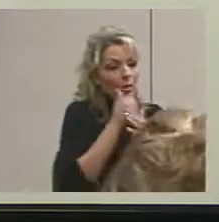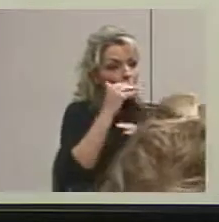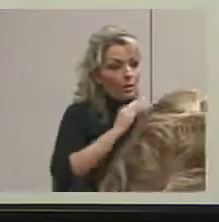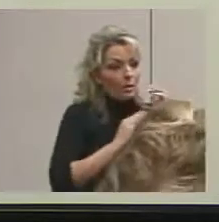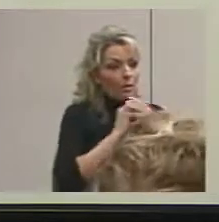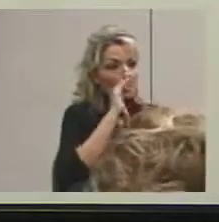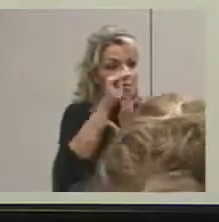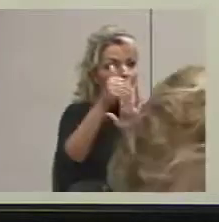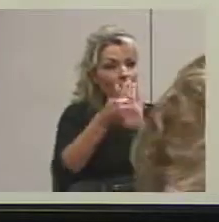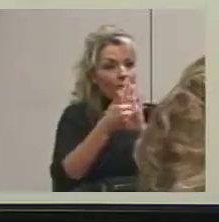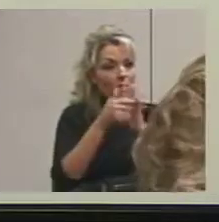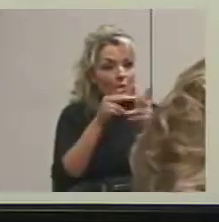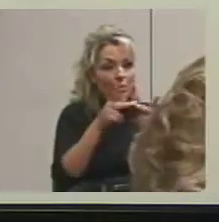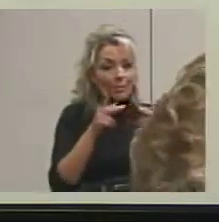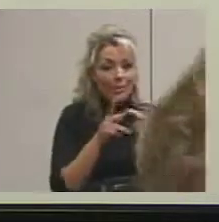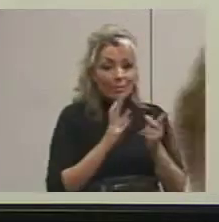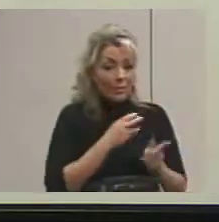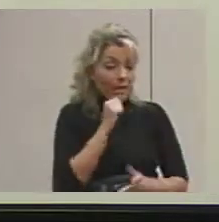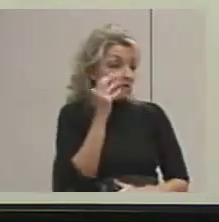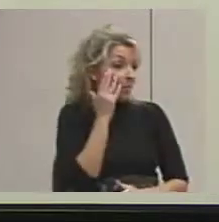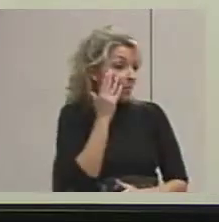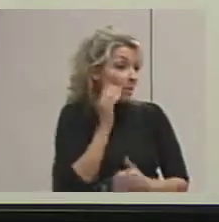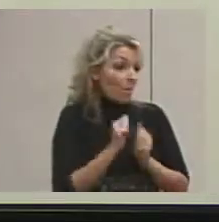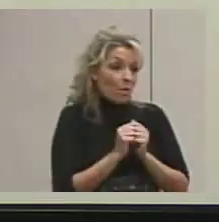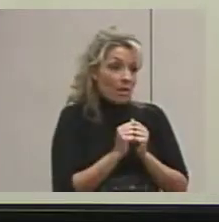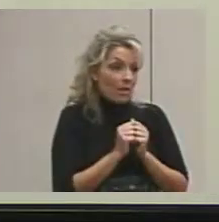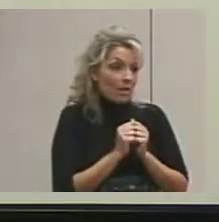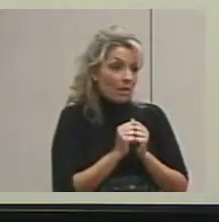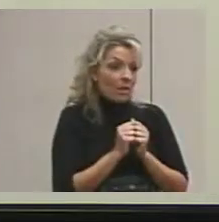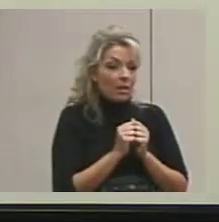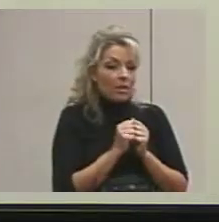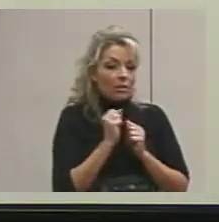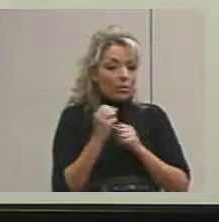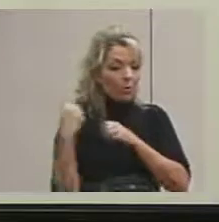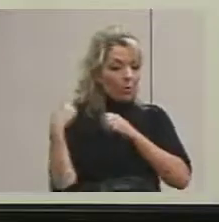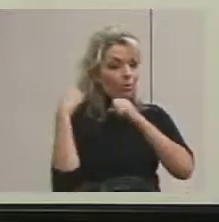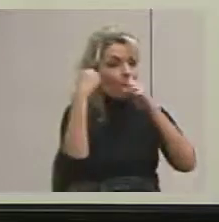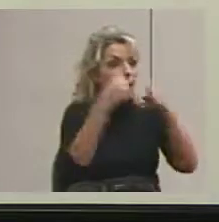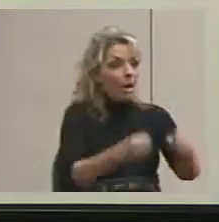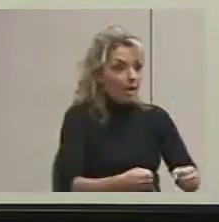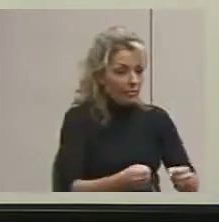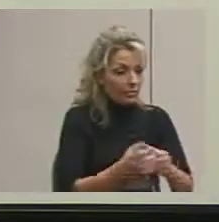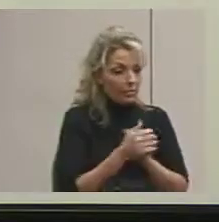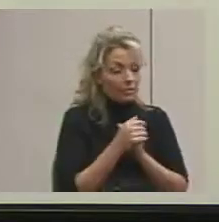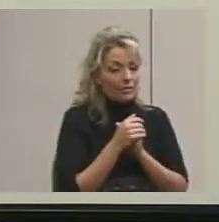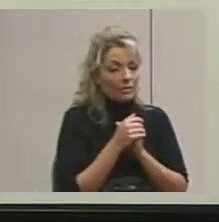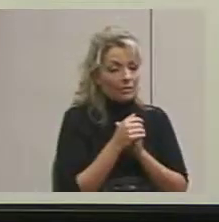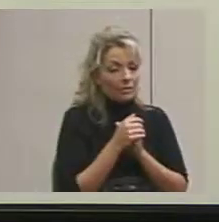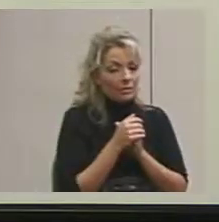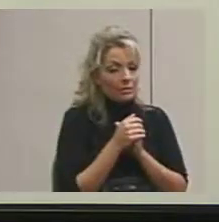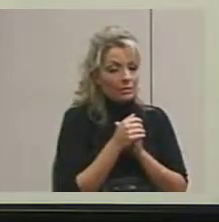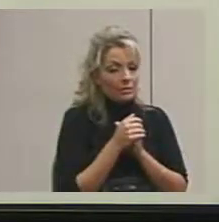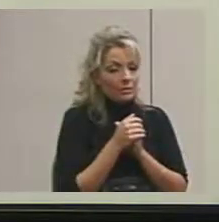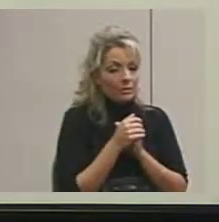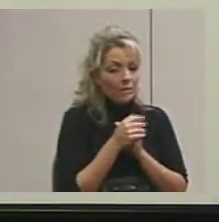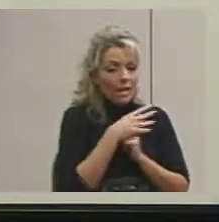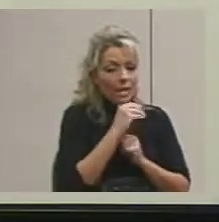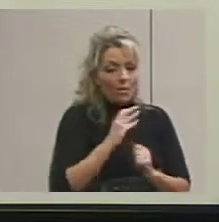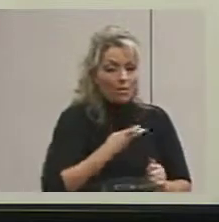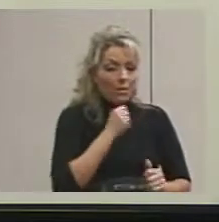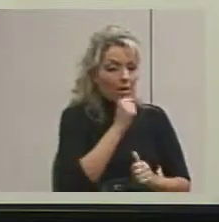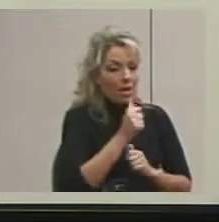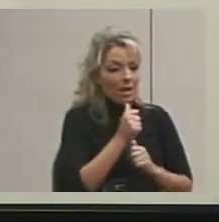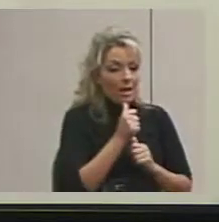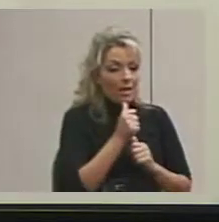place we aren't familiar with. So he drives from a distance. We're in a co-op, and we aren't as